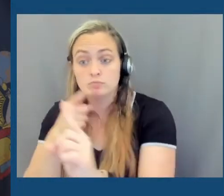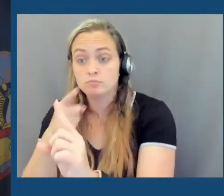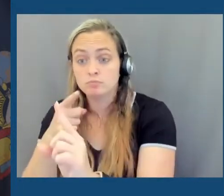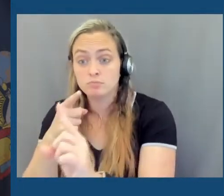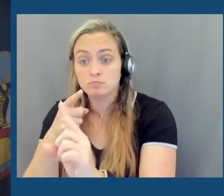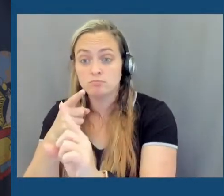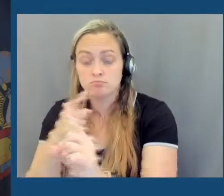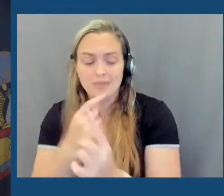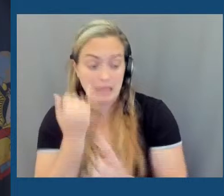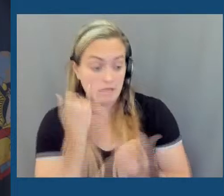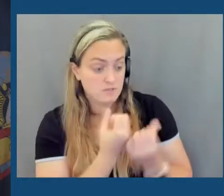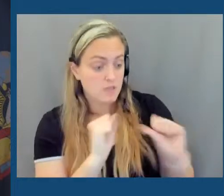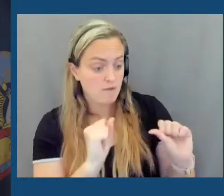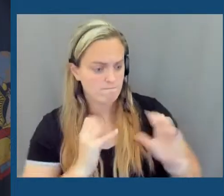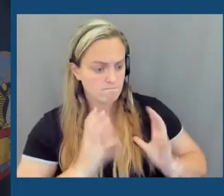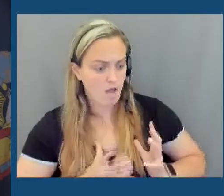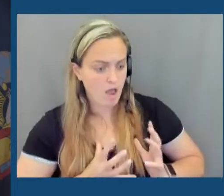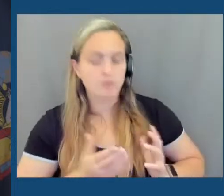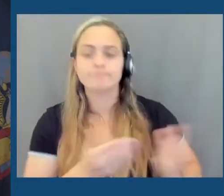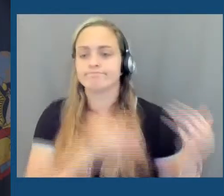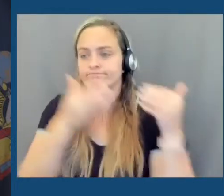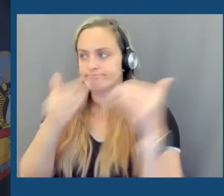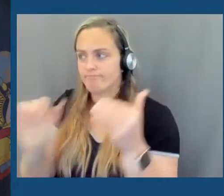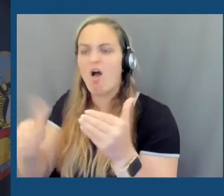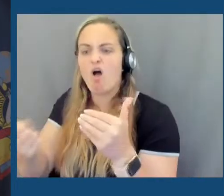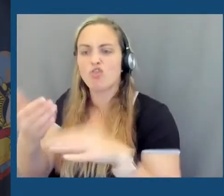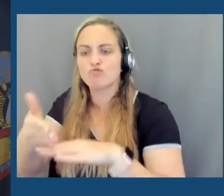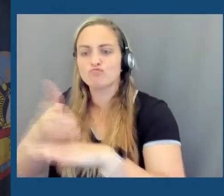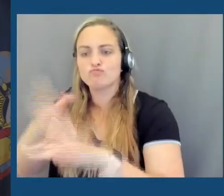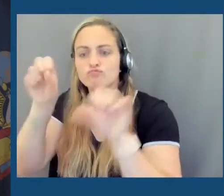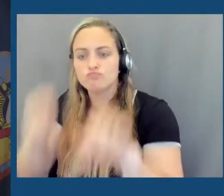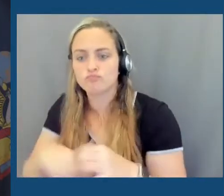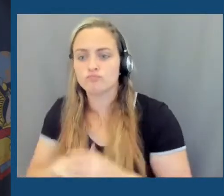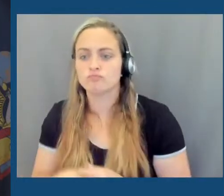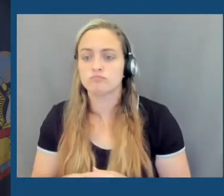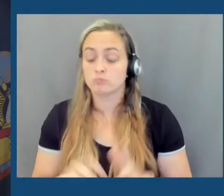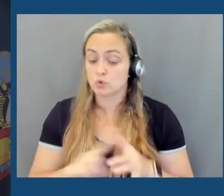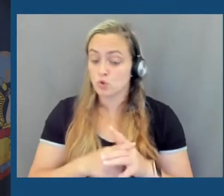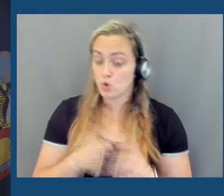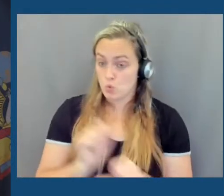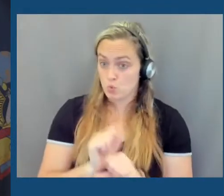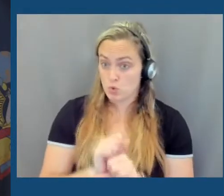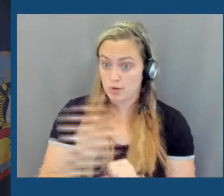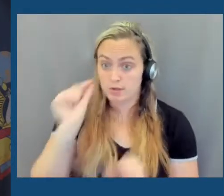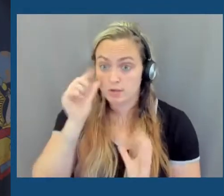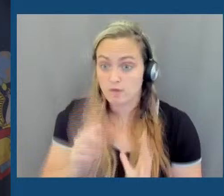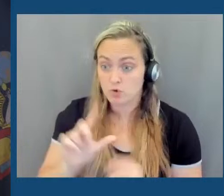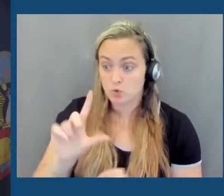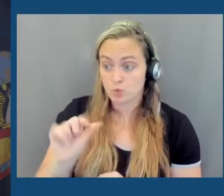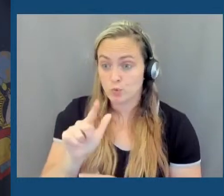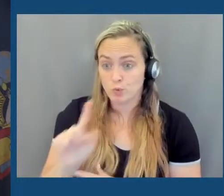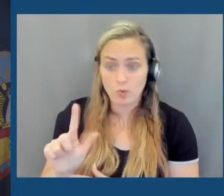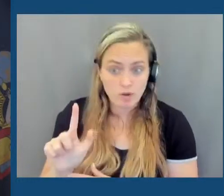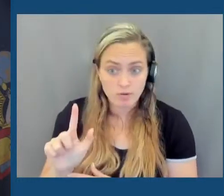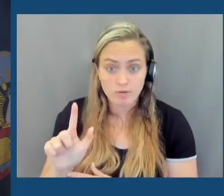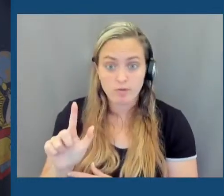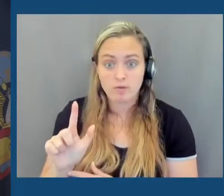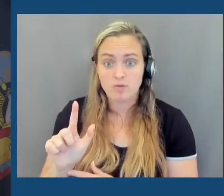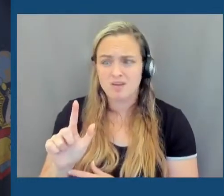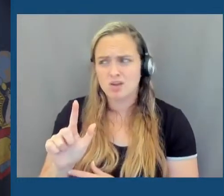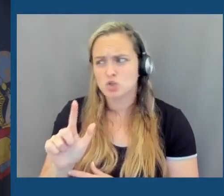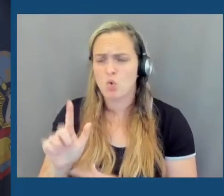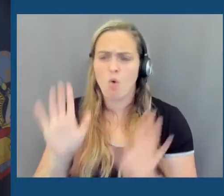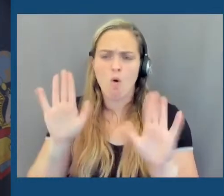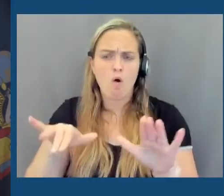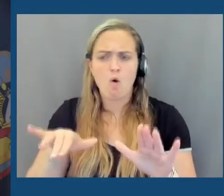foundation. And when I first came into office back in 2021, there were loud and misguided calls to defund the